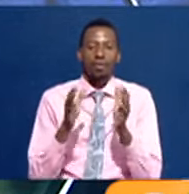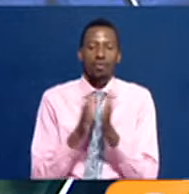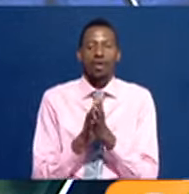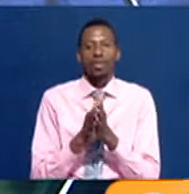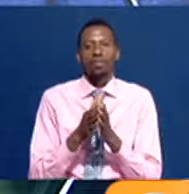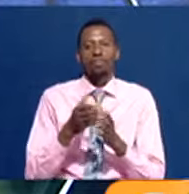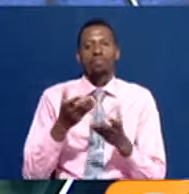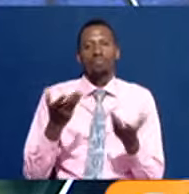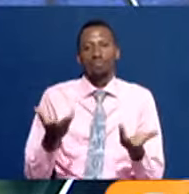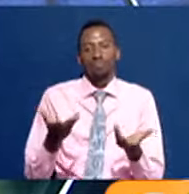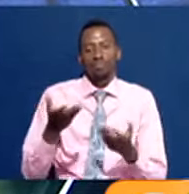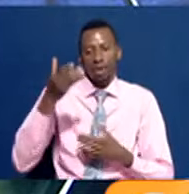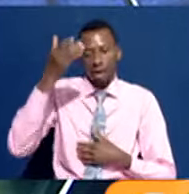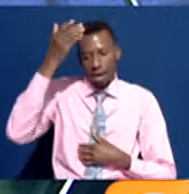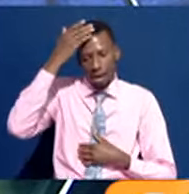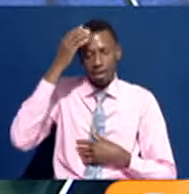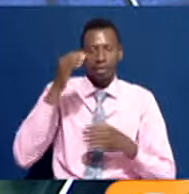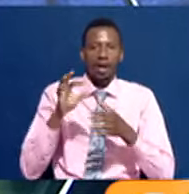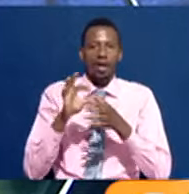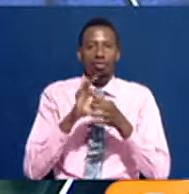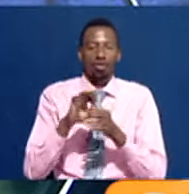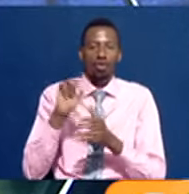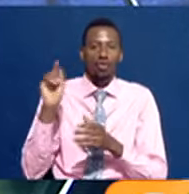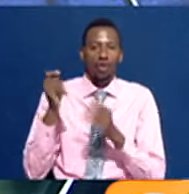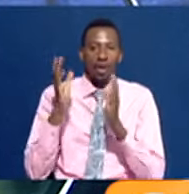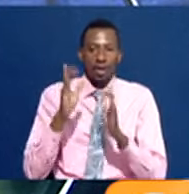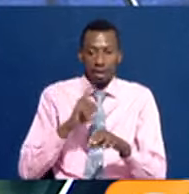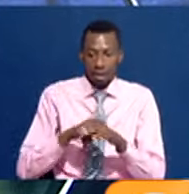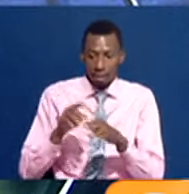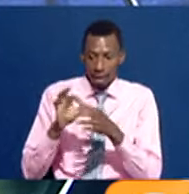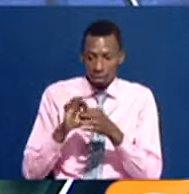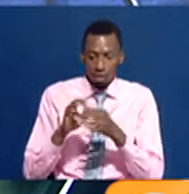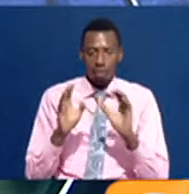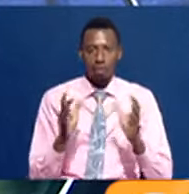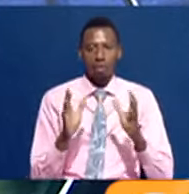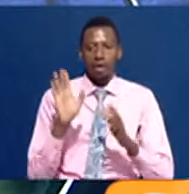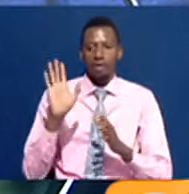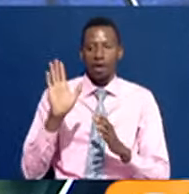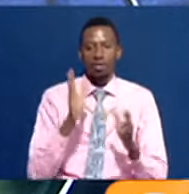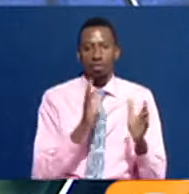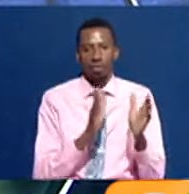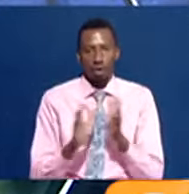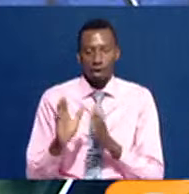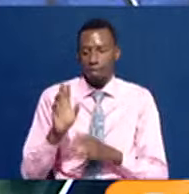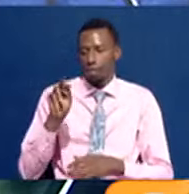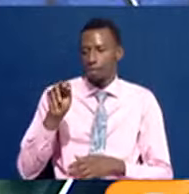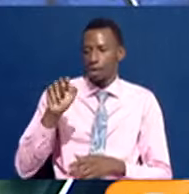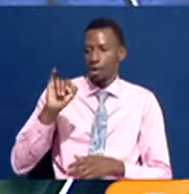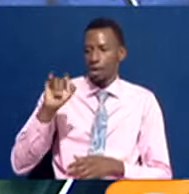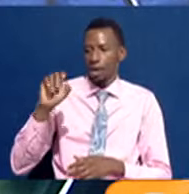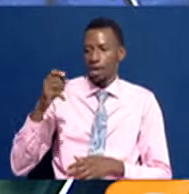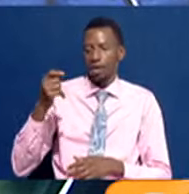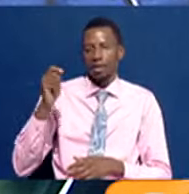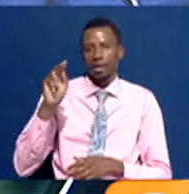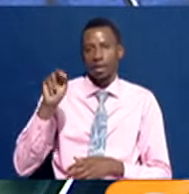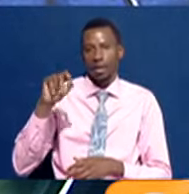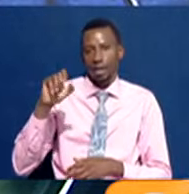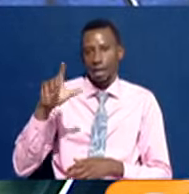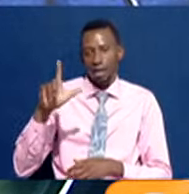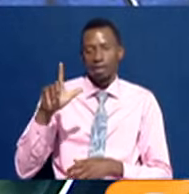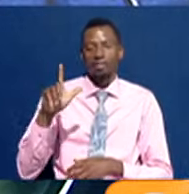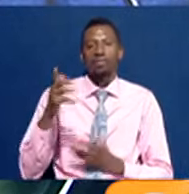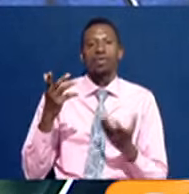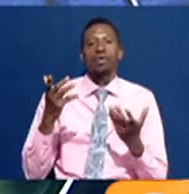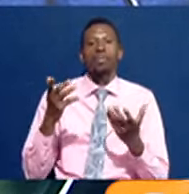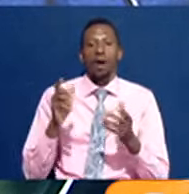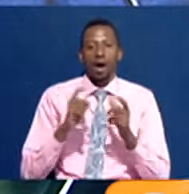of Kenya. And this happened as the association celebrated its first edition of the Nightingale Awards presentation in an event at the Current Country